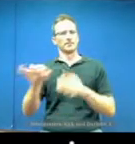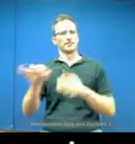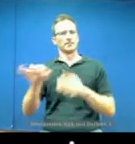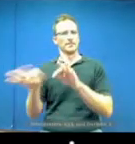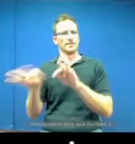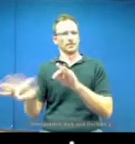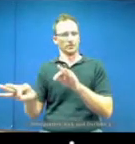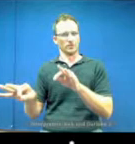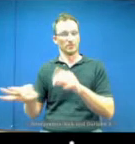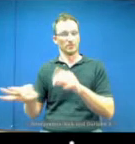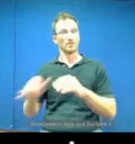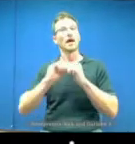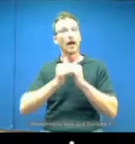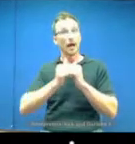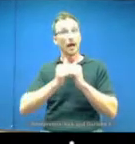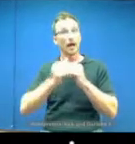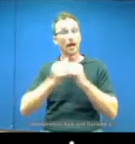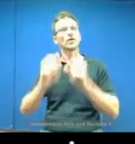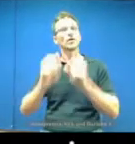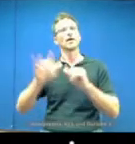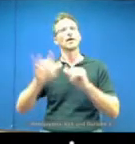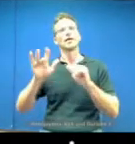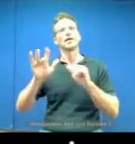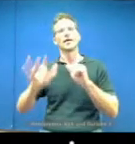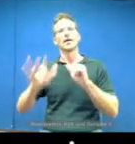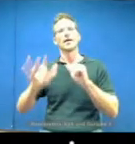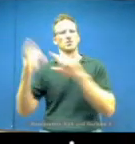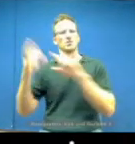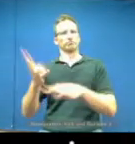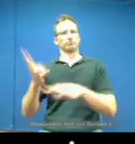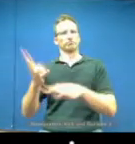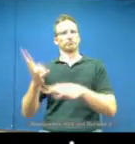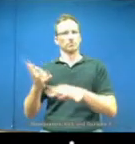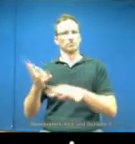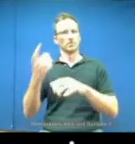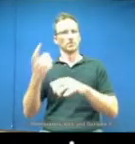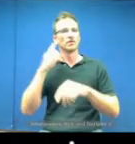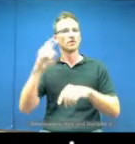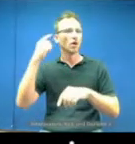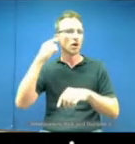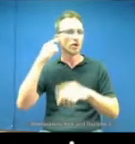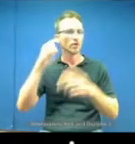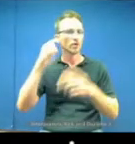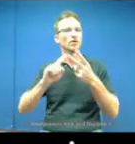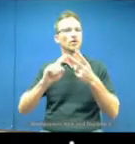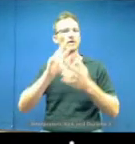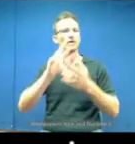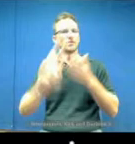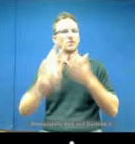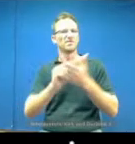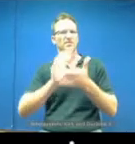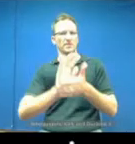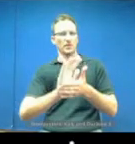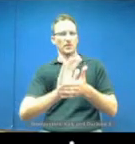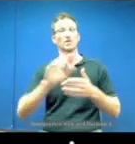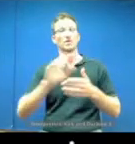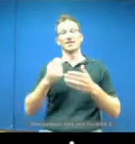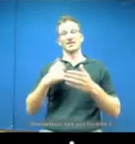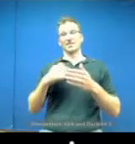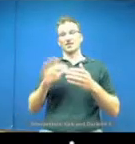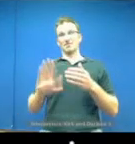is the tab for the audio and video on the far right. Click on the bottom corner and a menu will drop down.